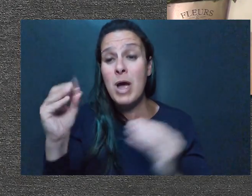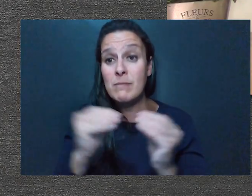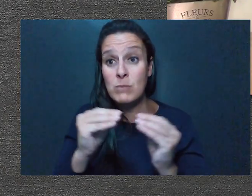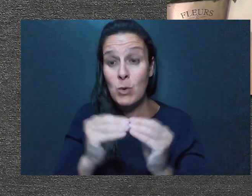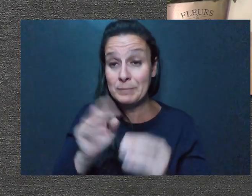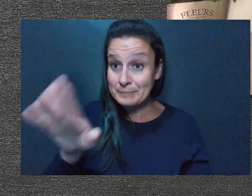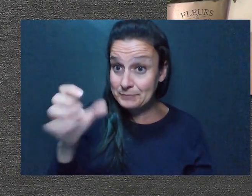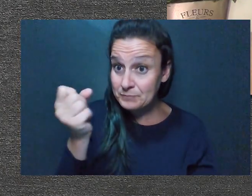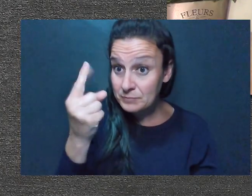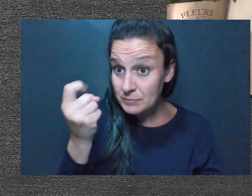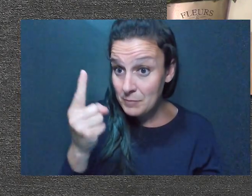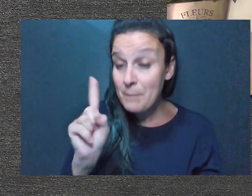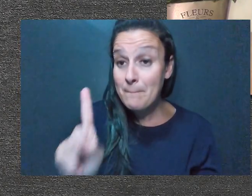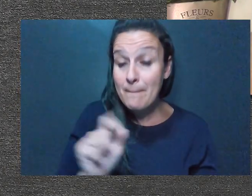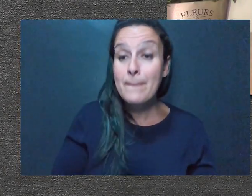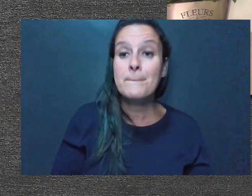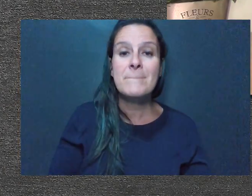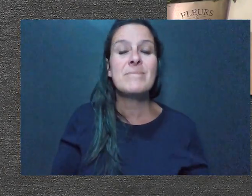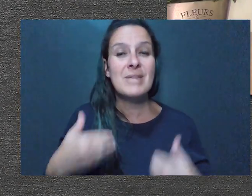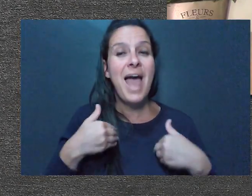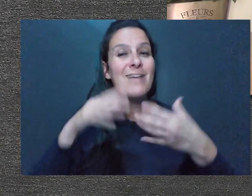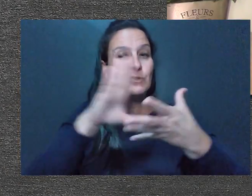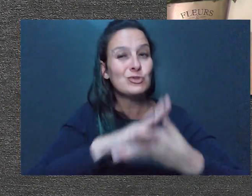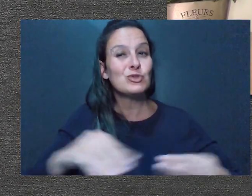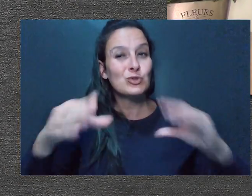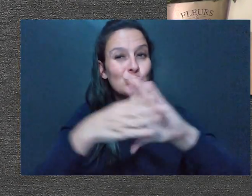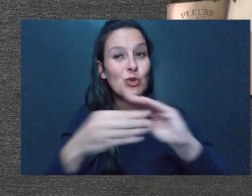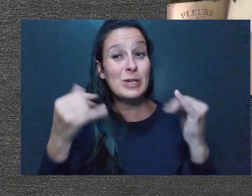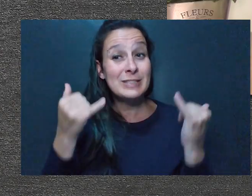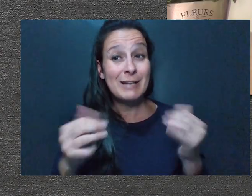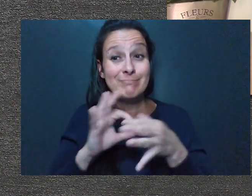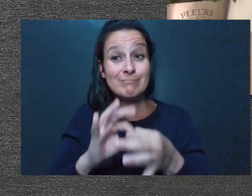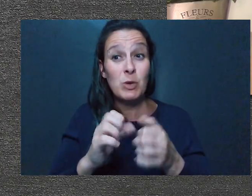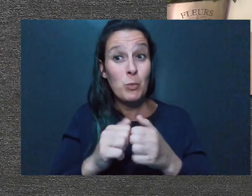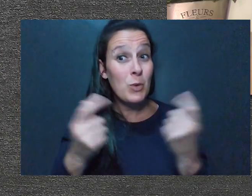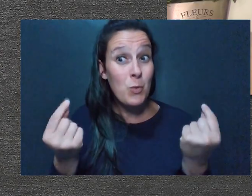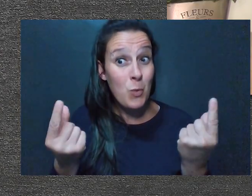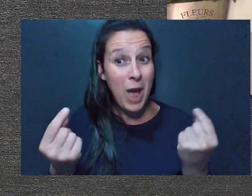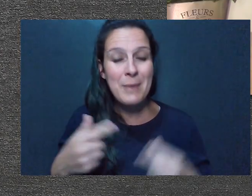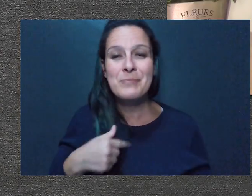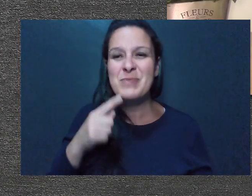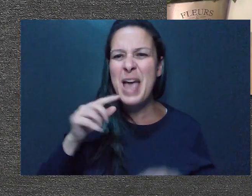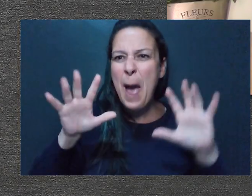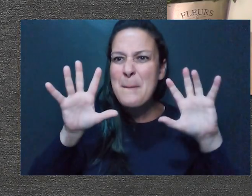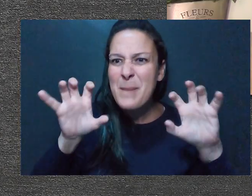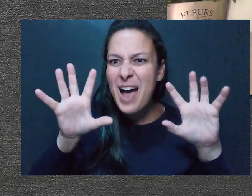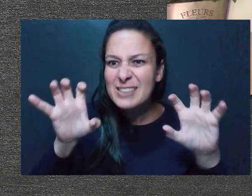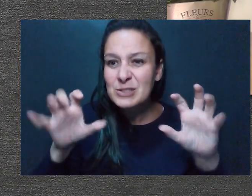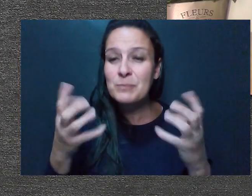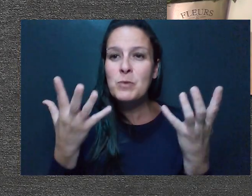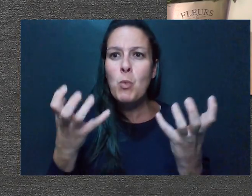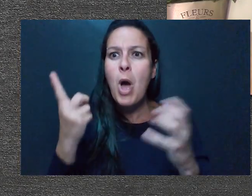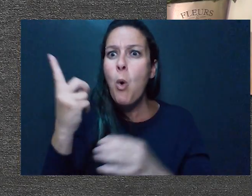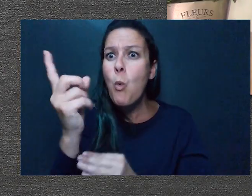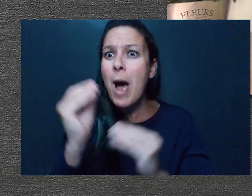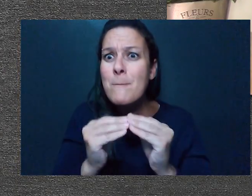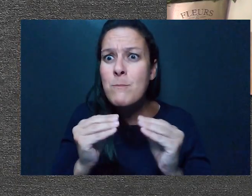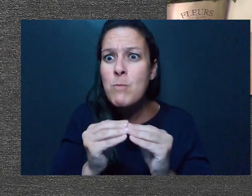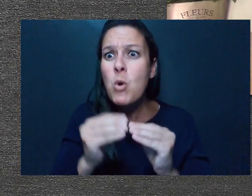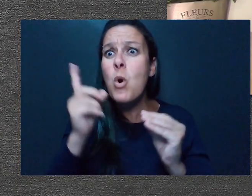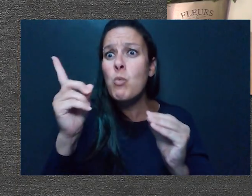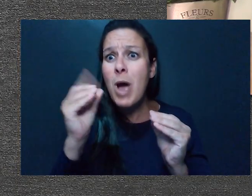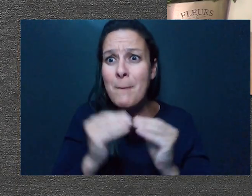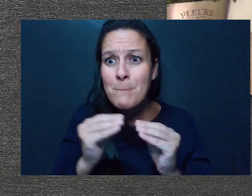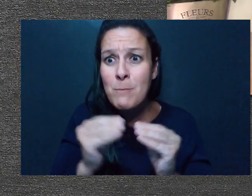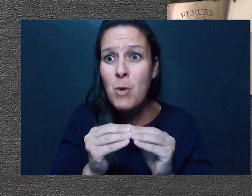what? We have a story today about a monster who wants one more. One more. We're